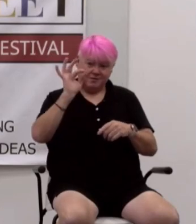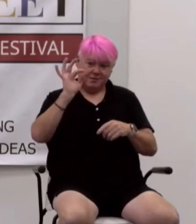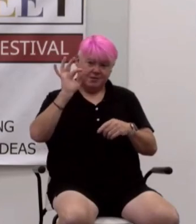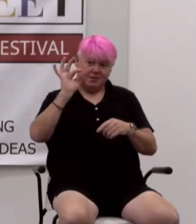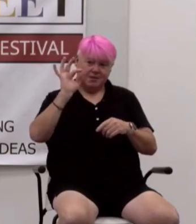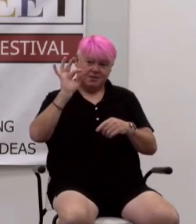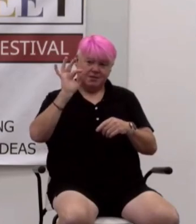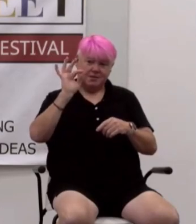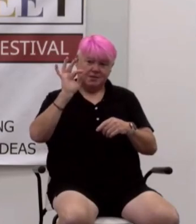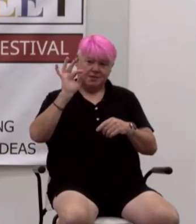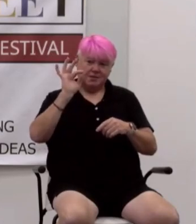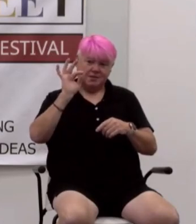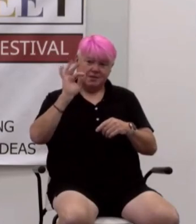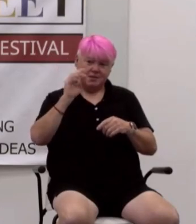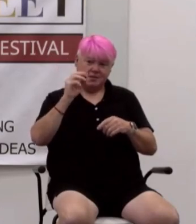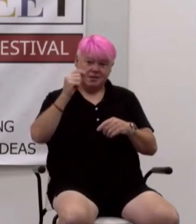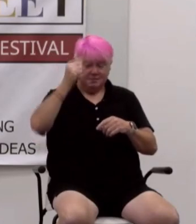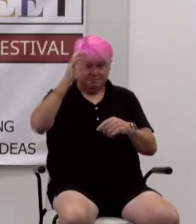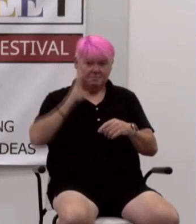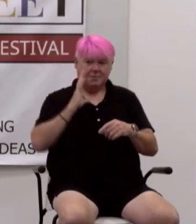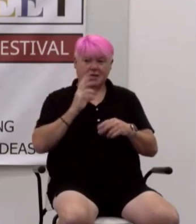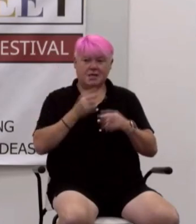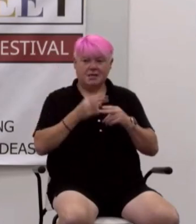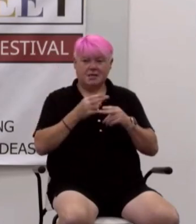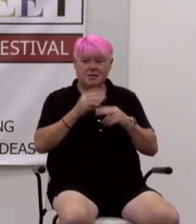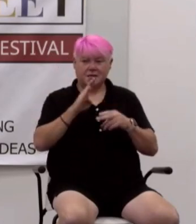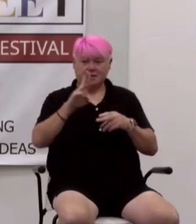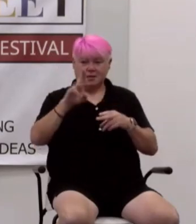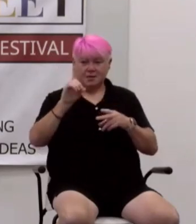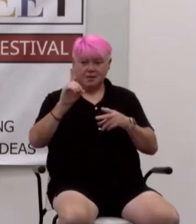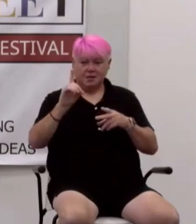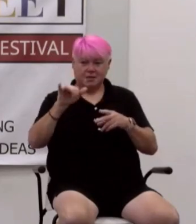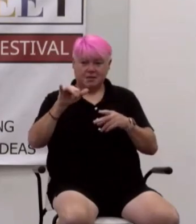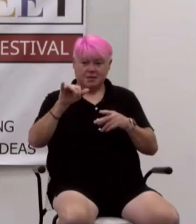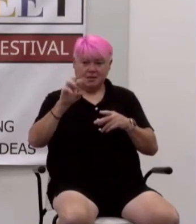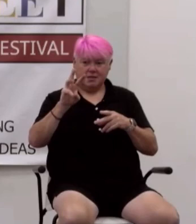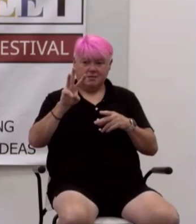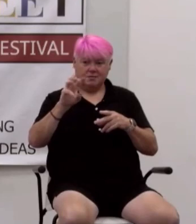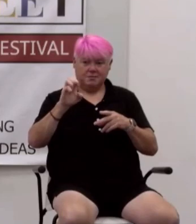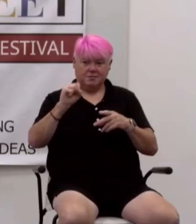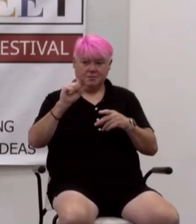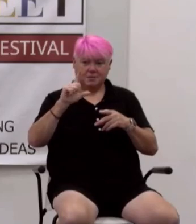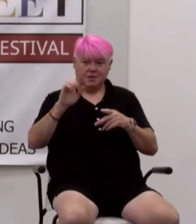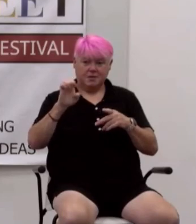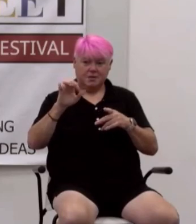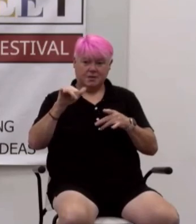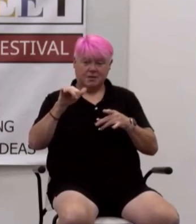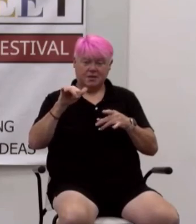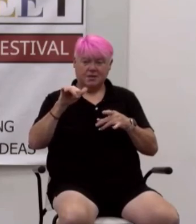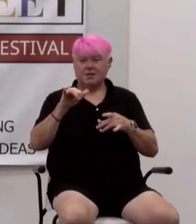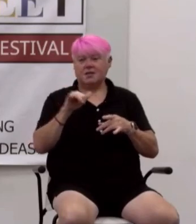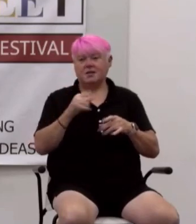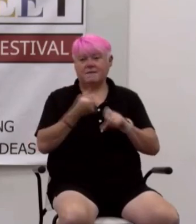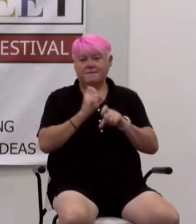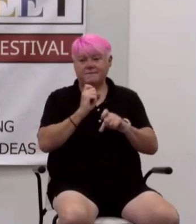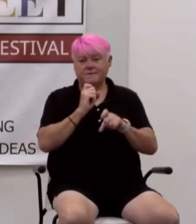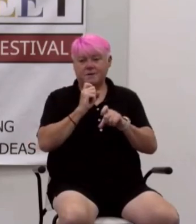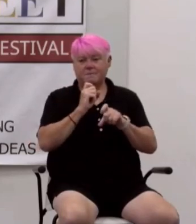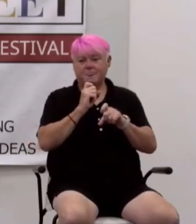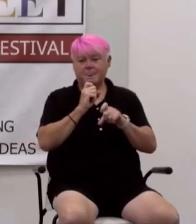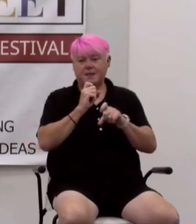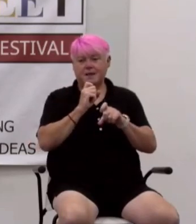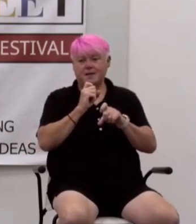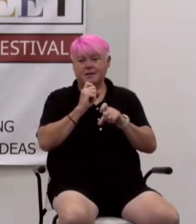a man named Buddy Wesley. I call him Elder Buddy, but his name is Buddy Wesley, and he's from